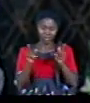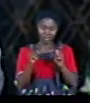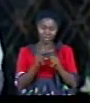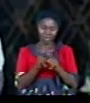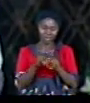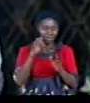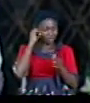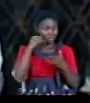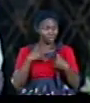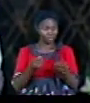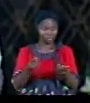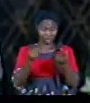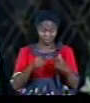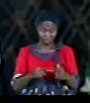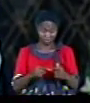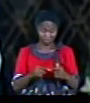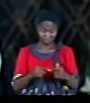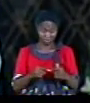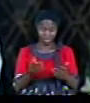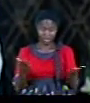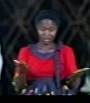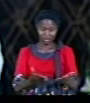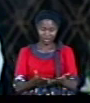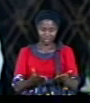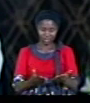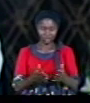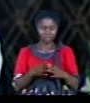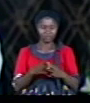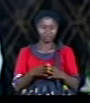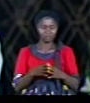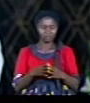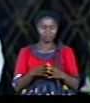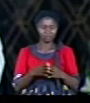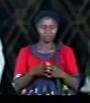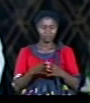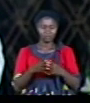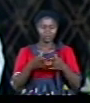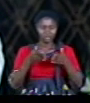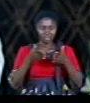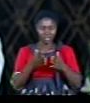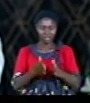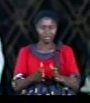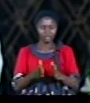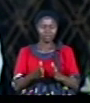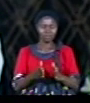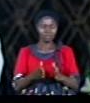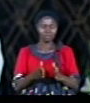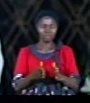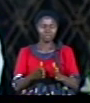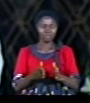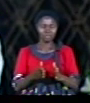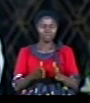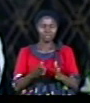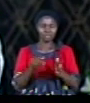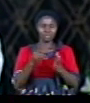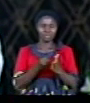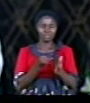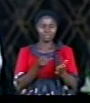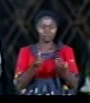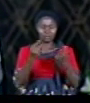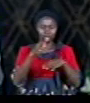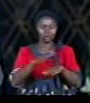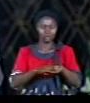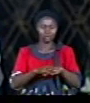here, let her be transferred of the power upon many of your children